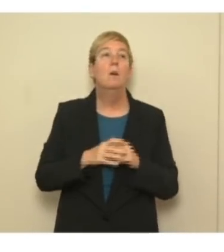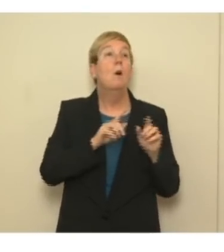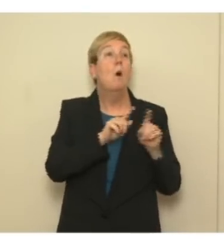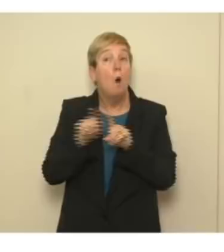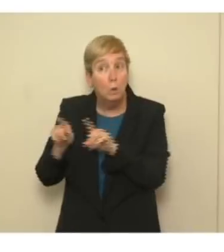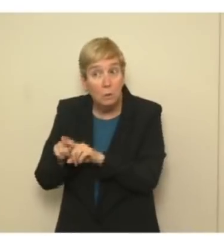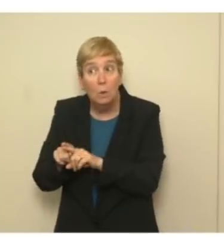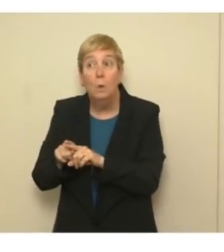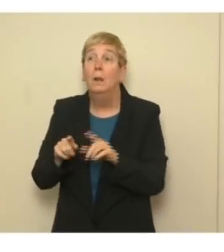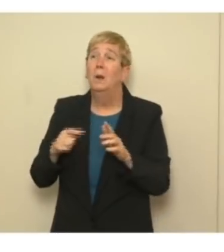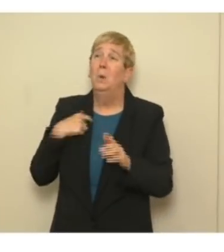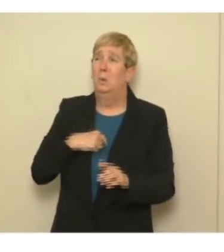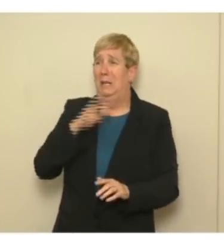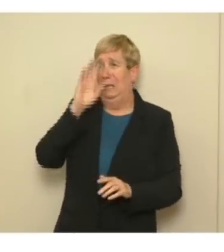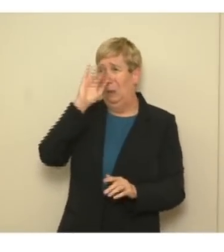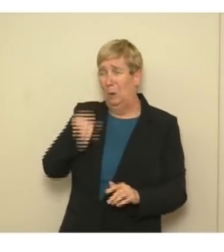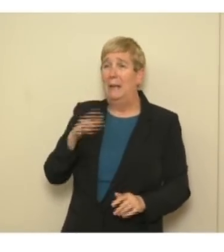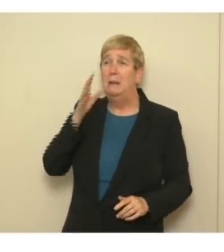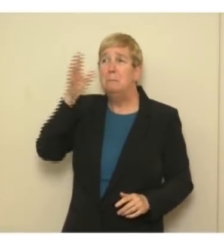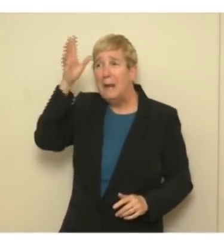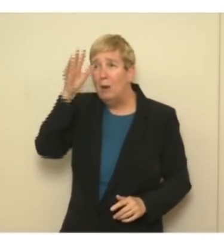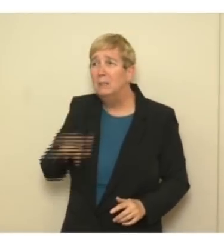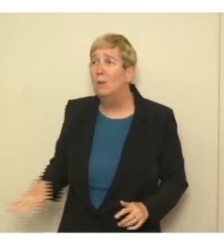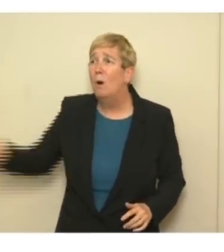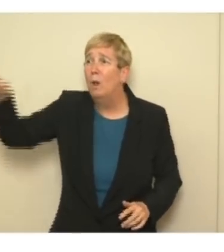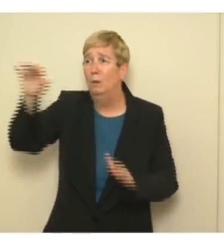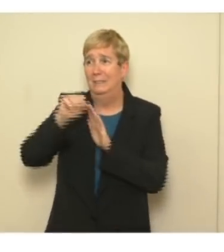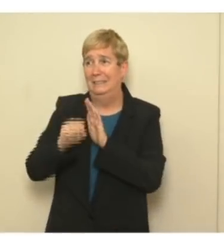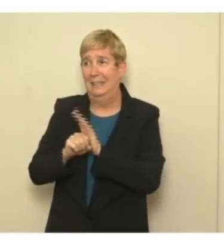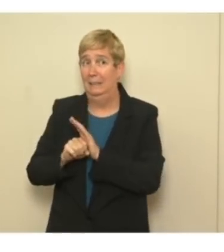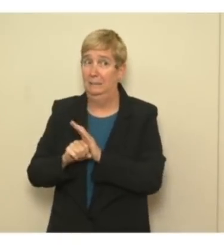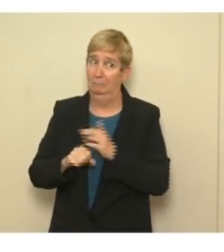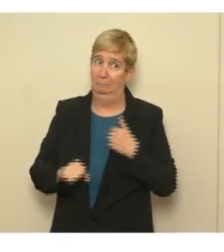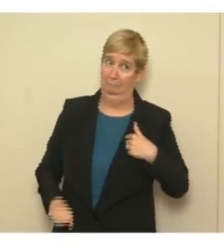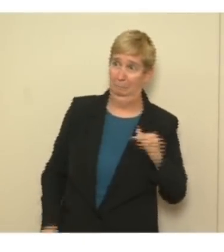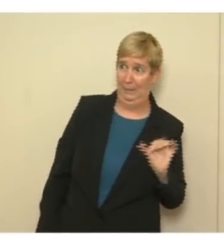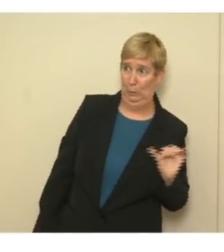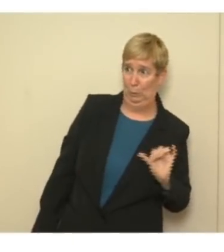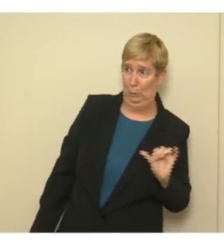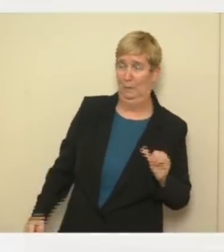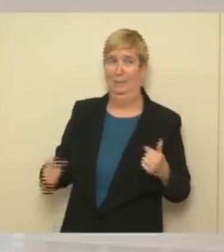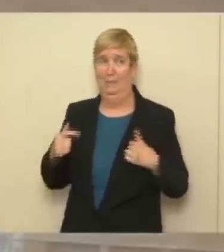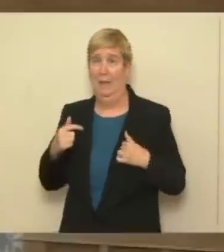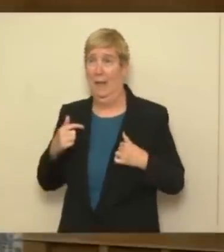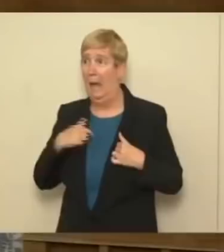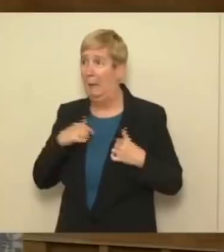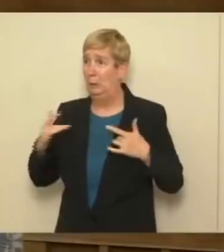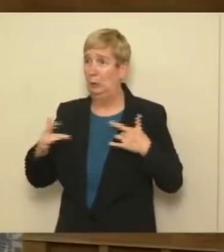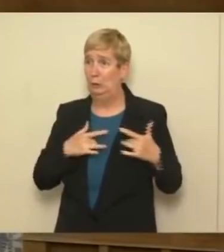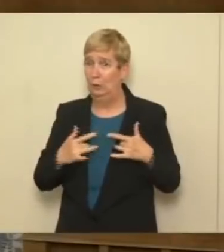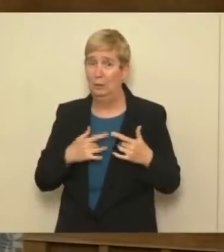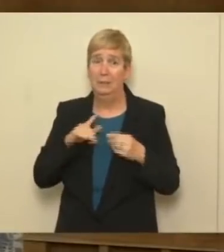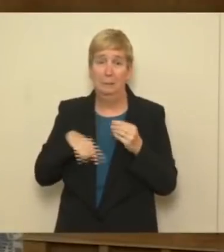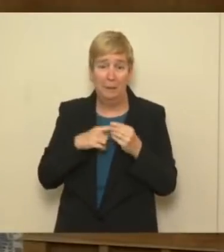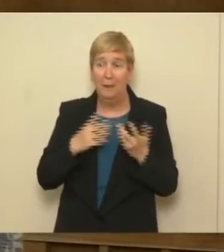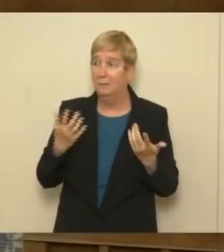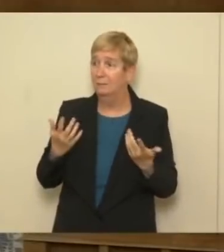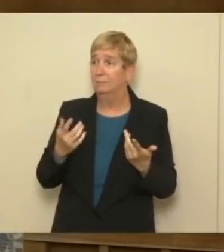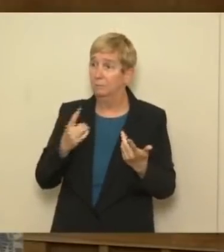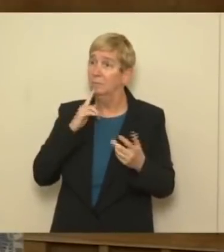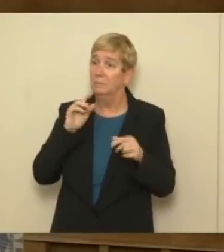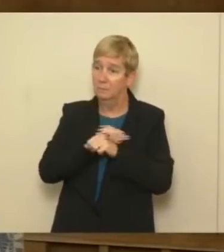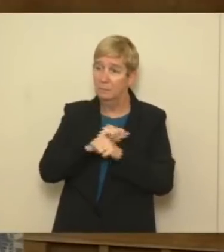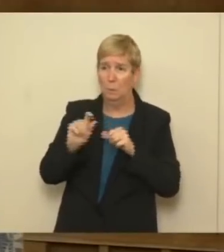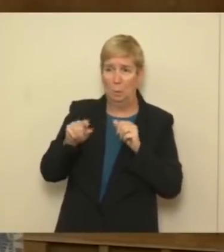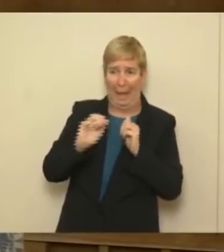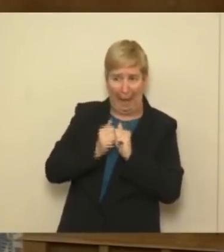responsive to parents across the state, myself included, who's concerned about full reentry, to make sure that we're